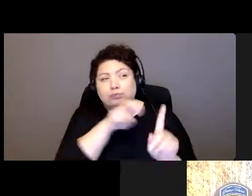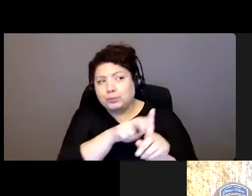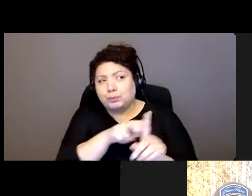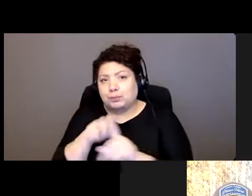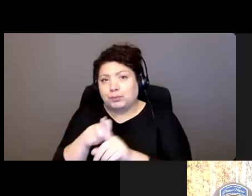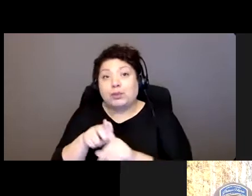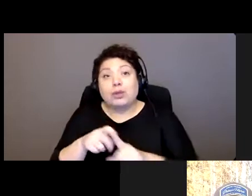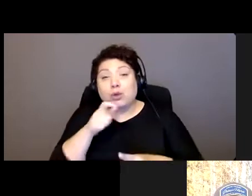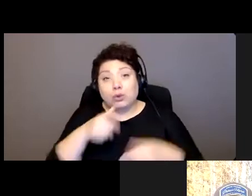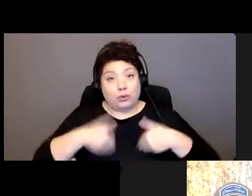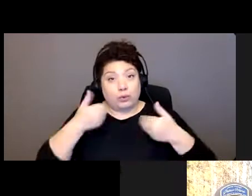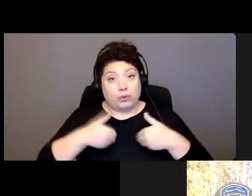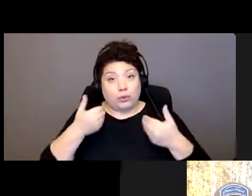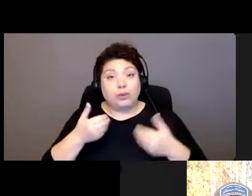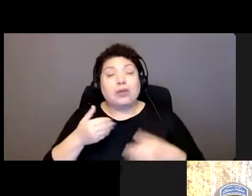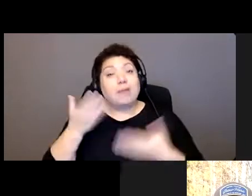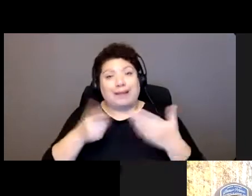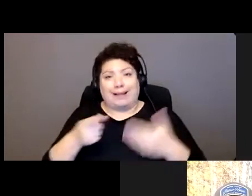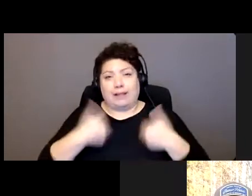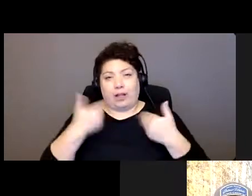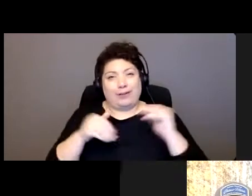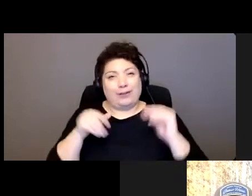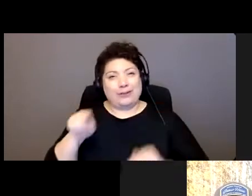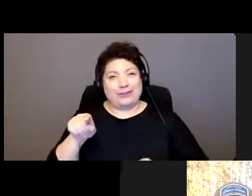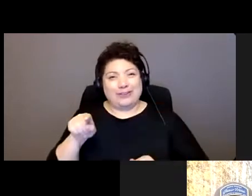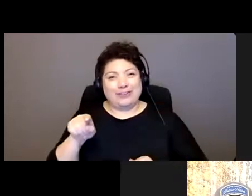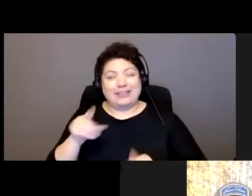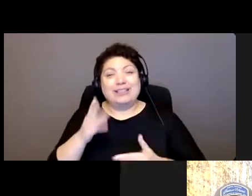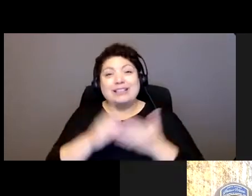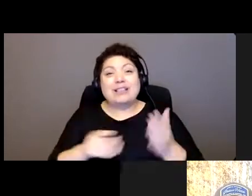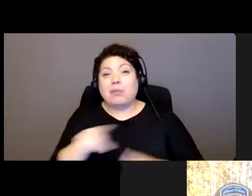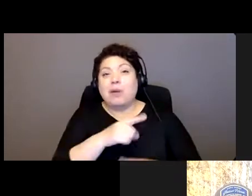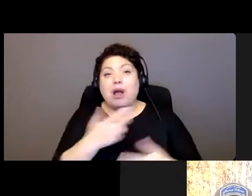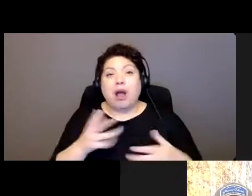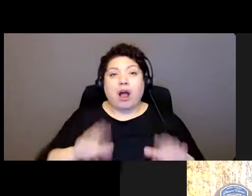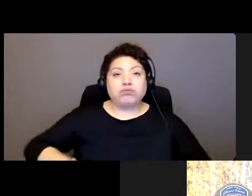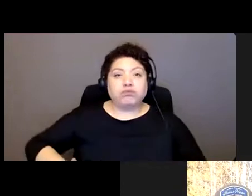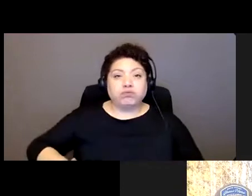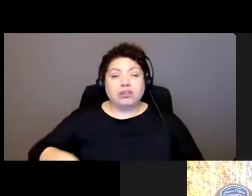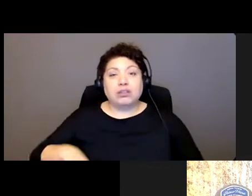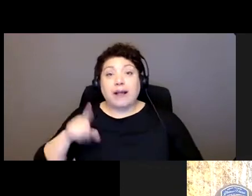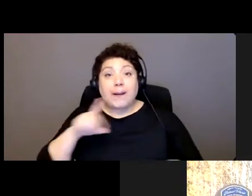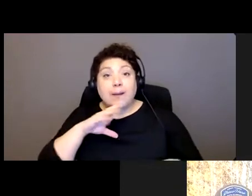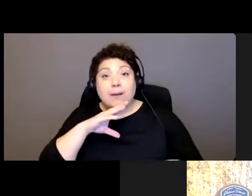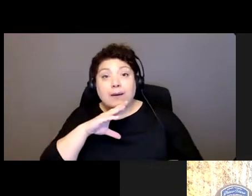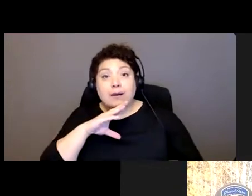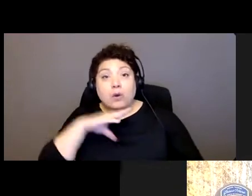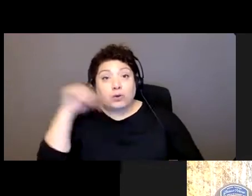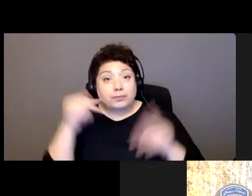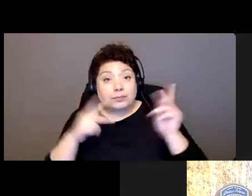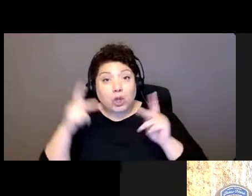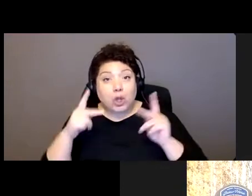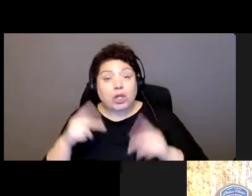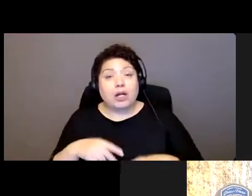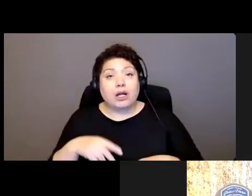younger generation, younger than her maybe, some of them are starting to slack off on helping elderly people. They're